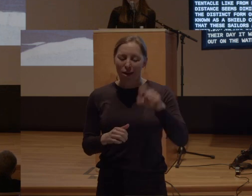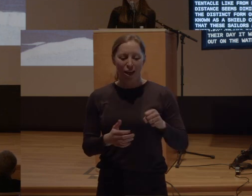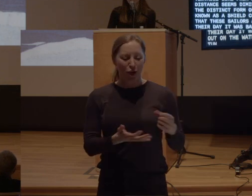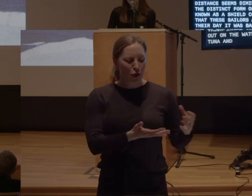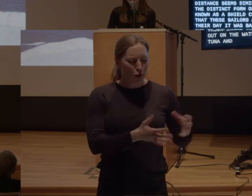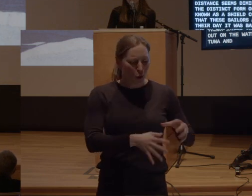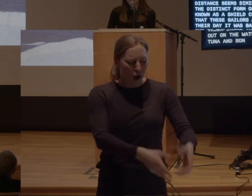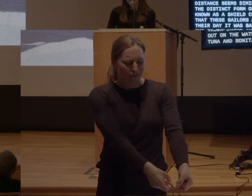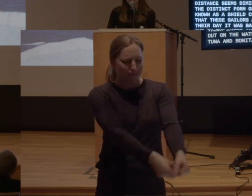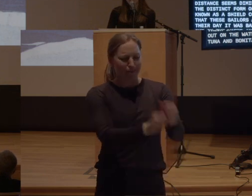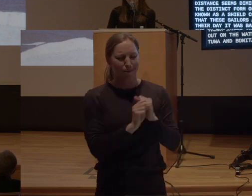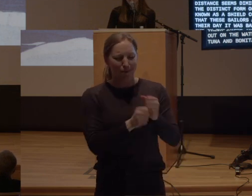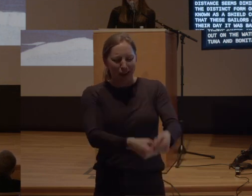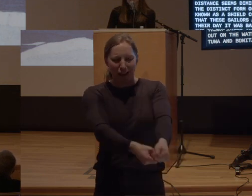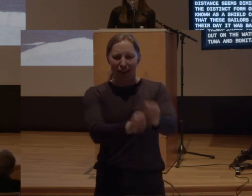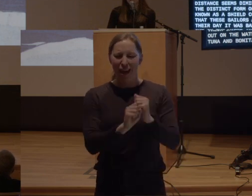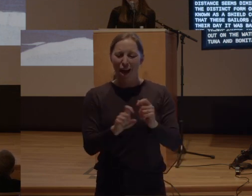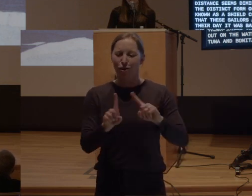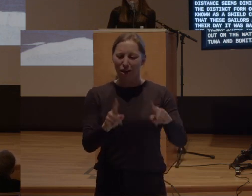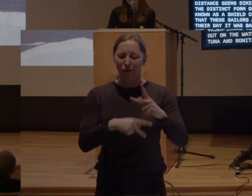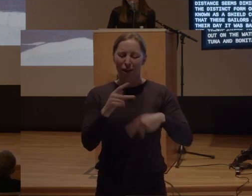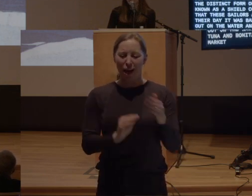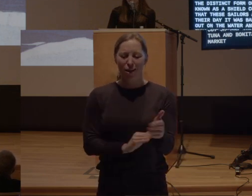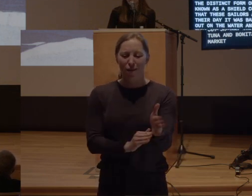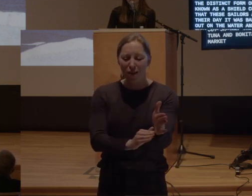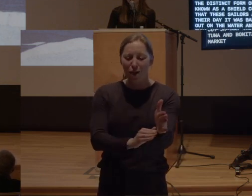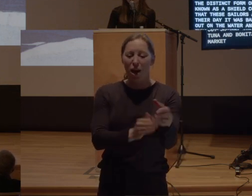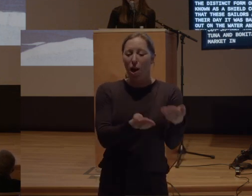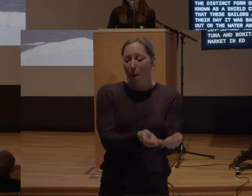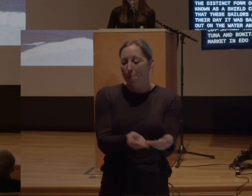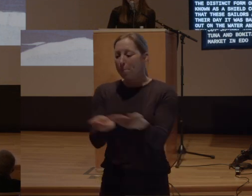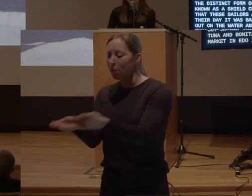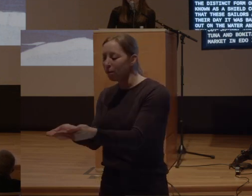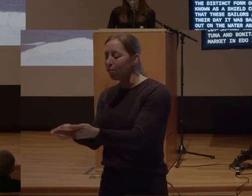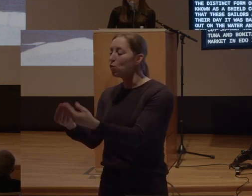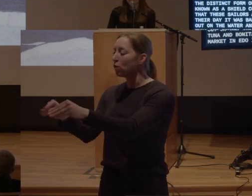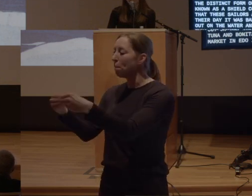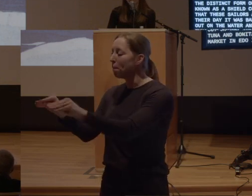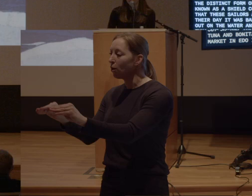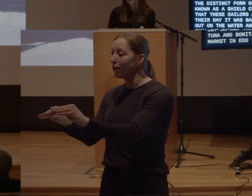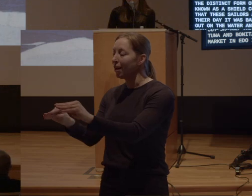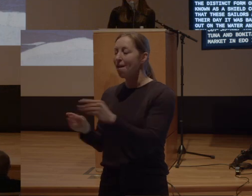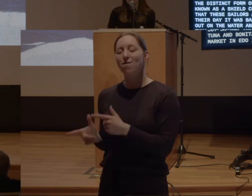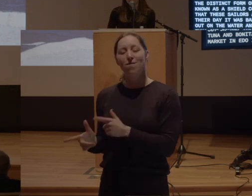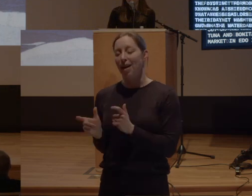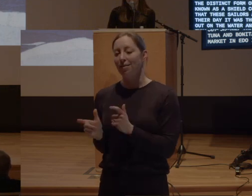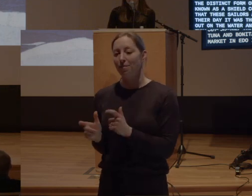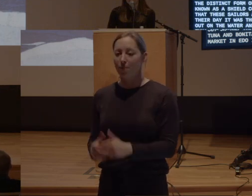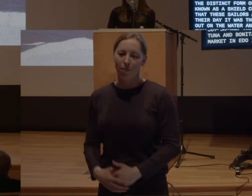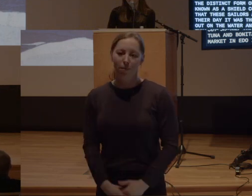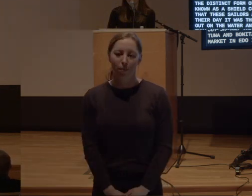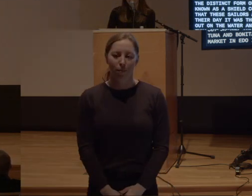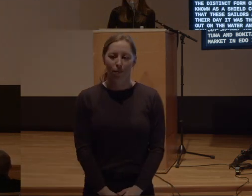and bonito and deliver them to the fish market in Edo in the quickest possible time.